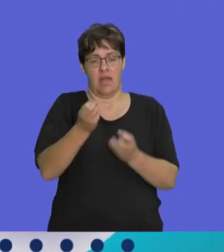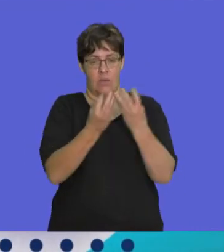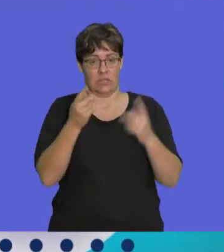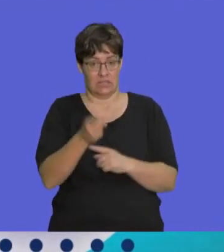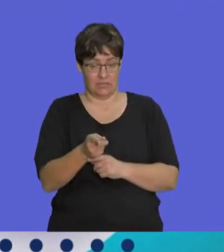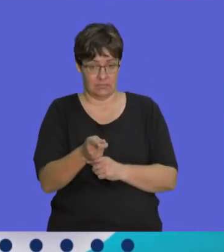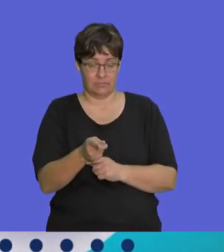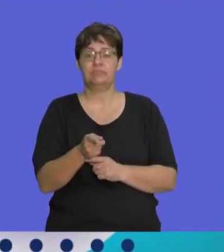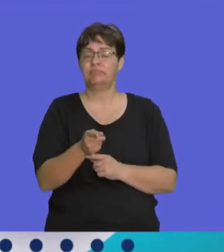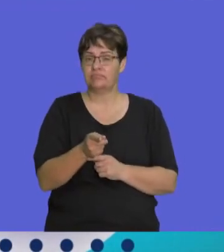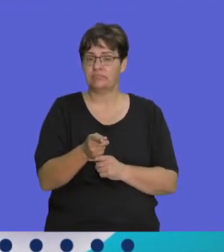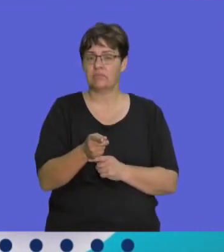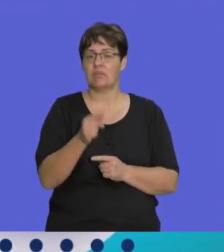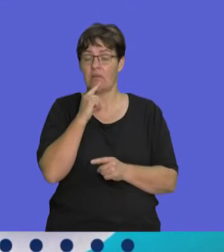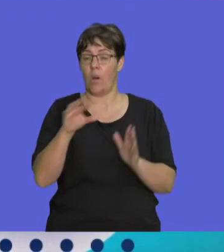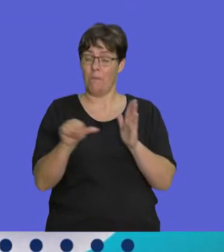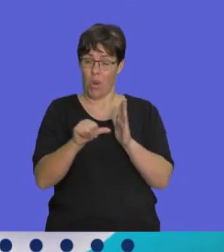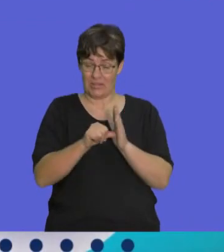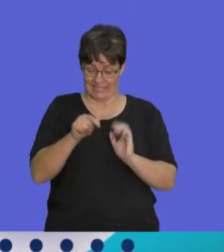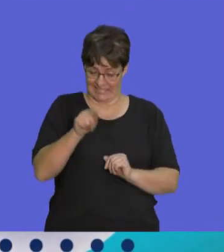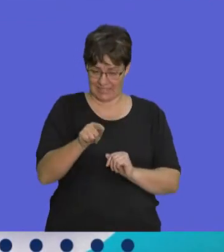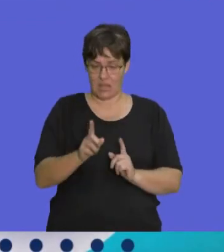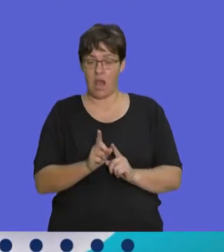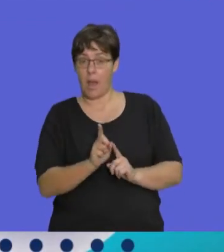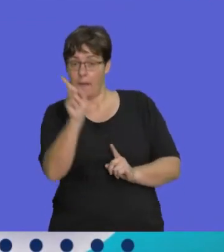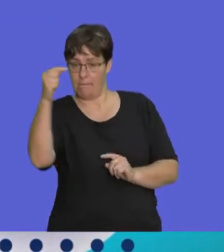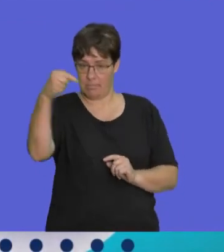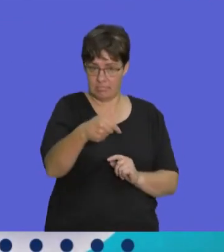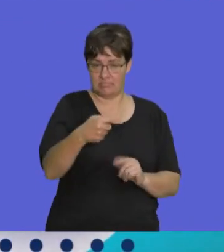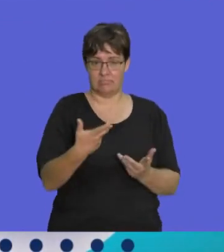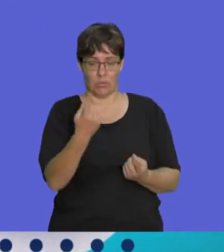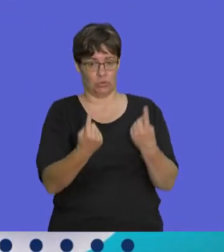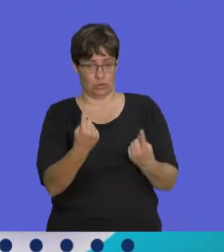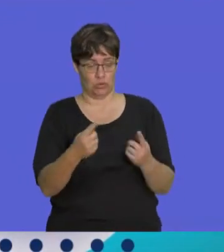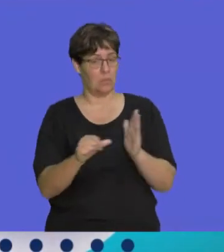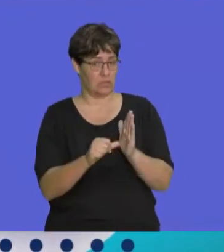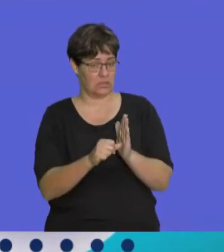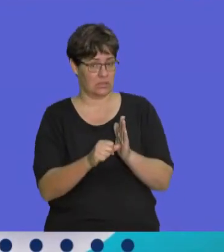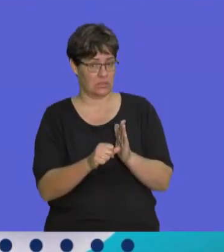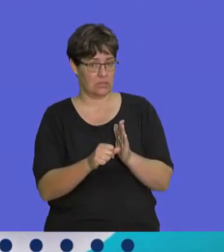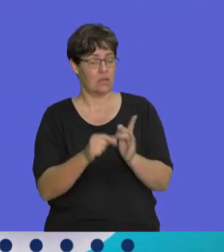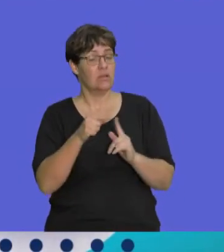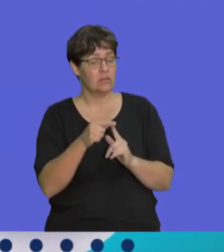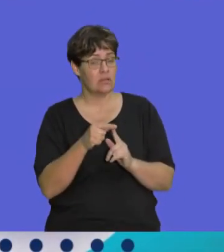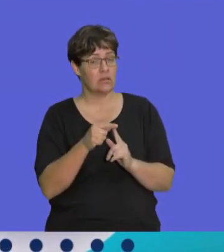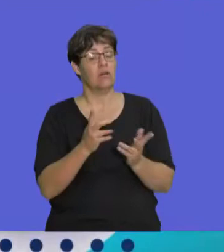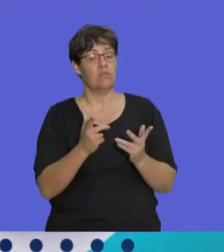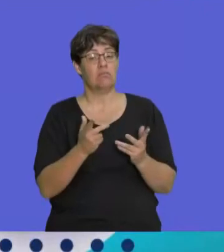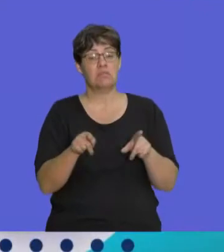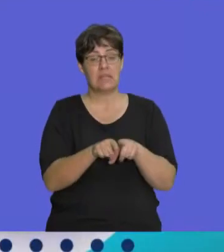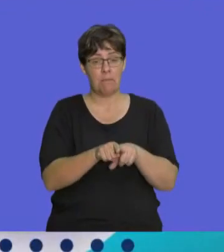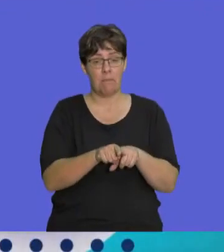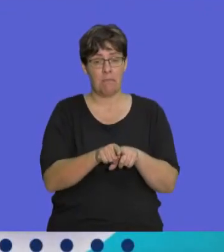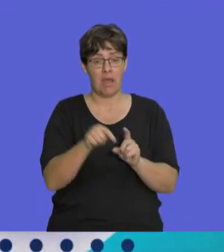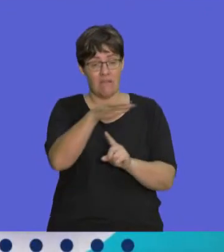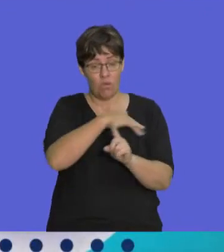we need to emphasize on the importance of direction. And once again, how does direction come in as far as